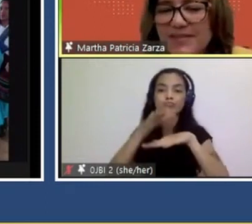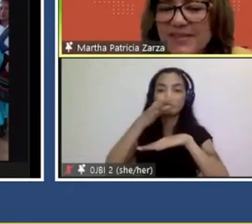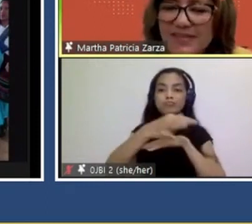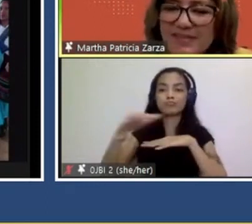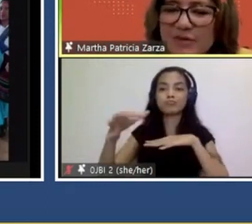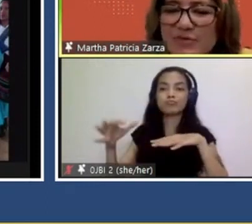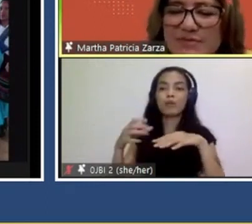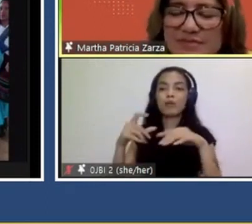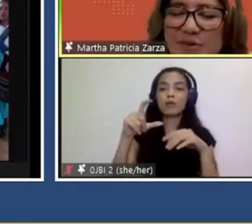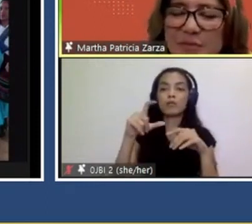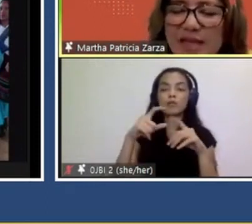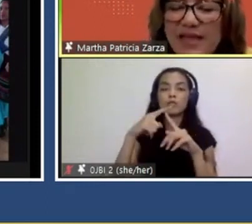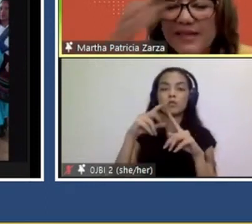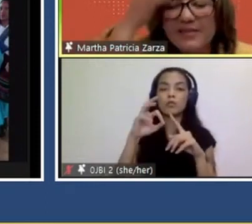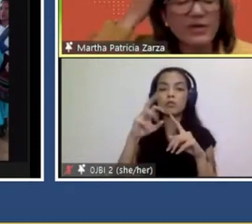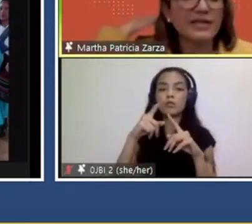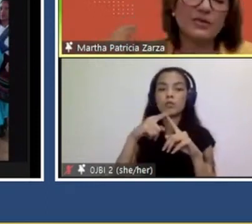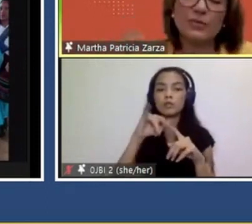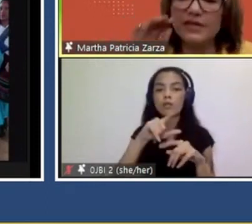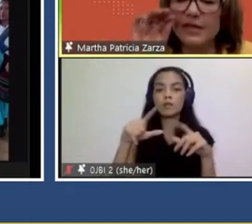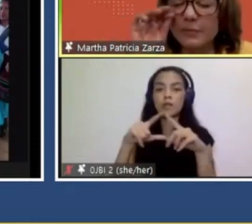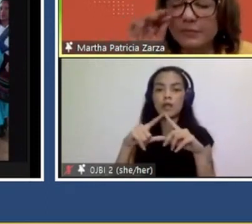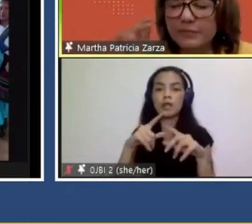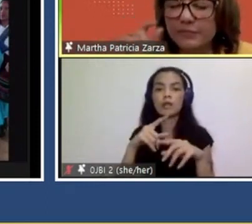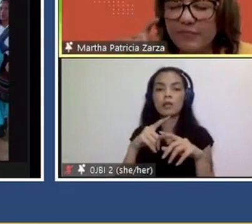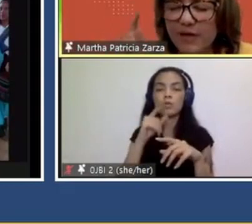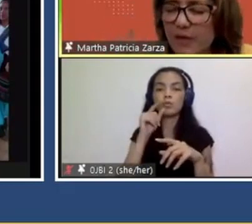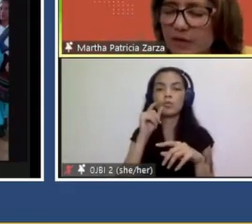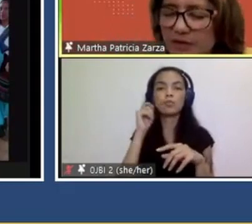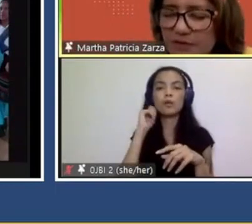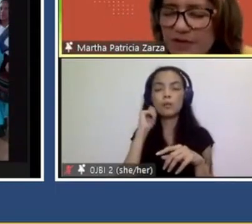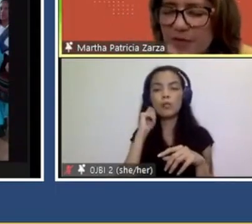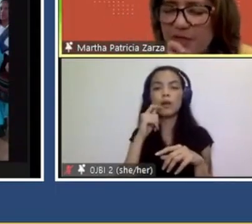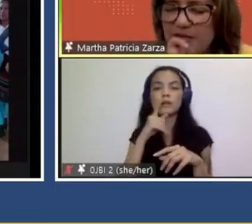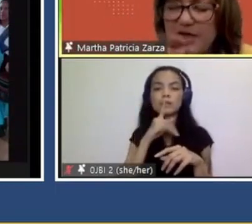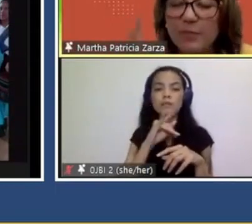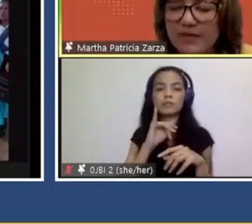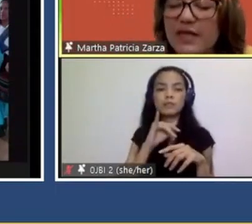or, something like related with the, I don't have